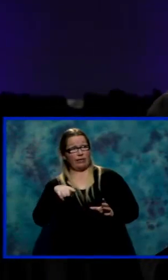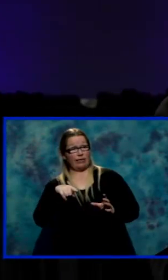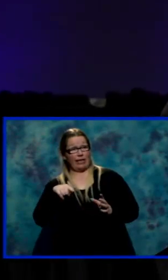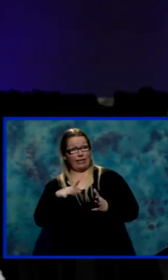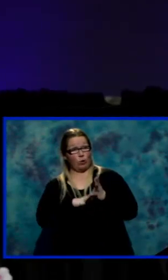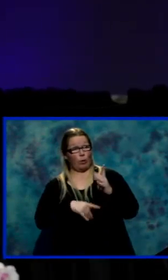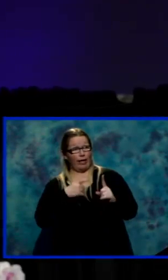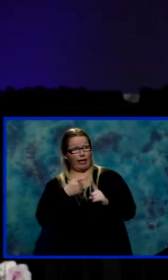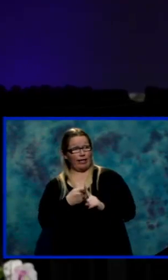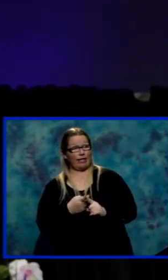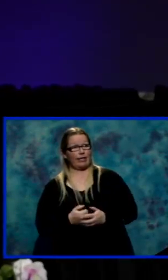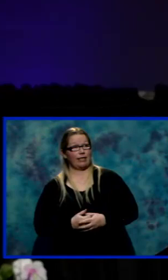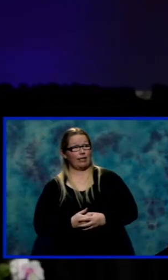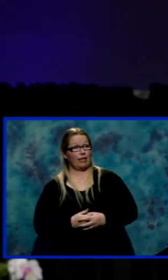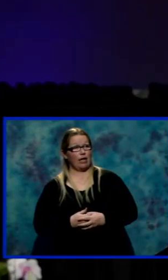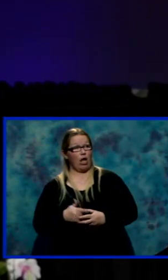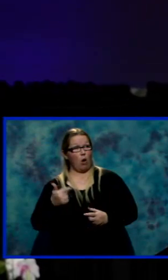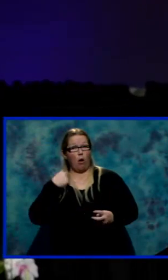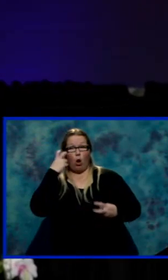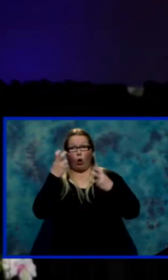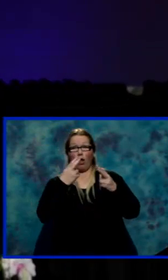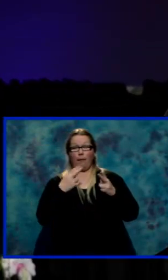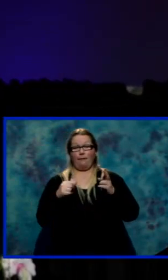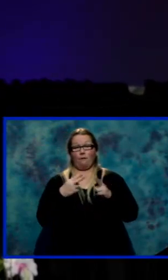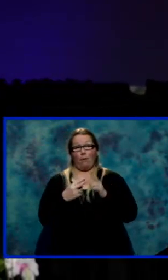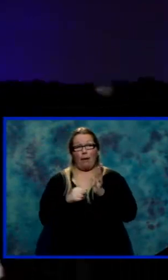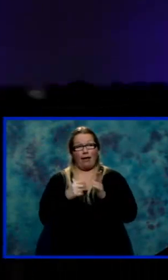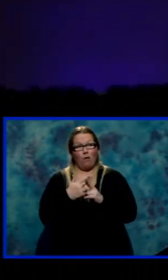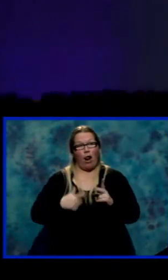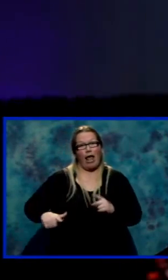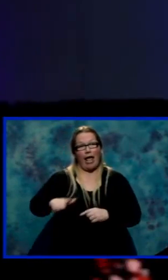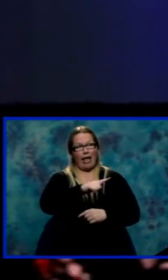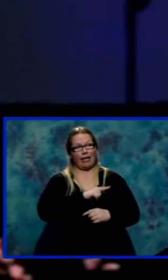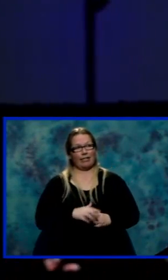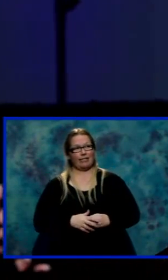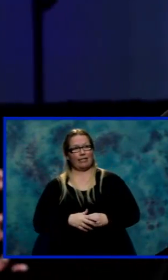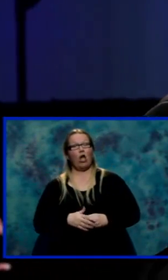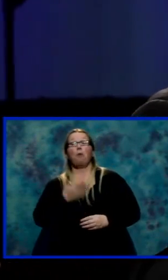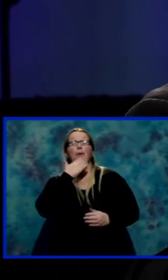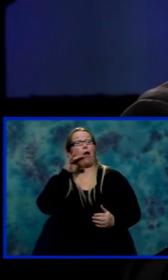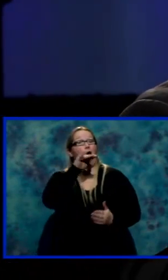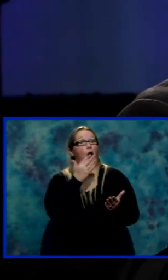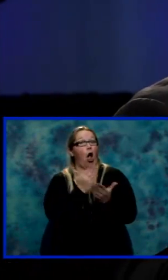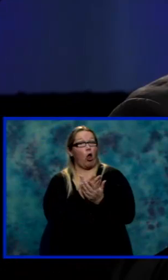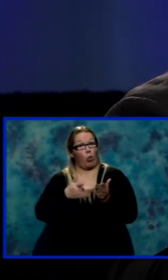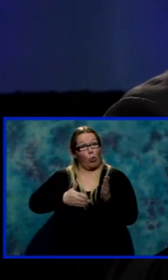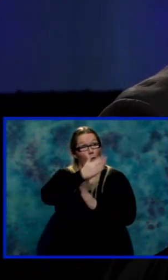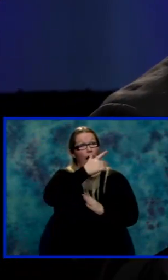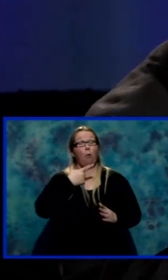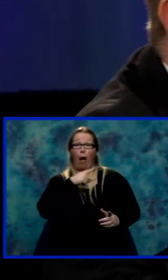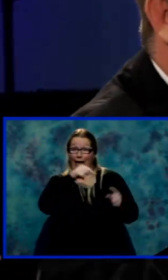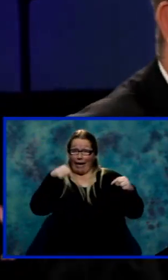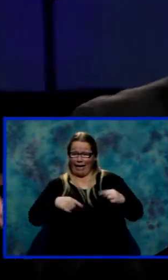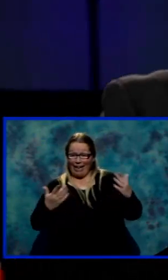President, we're looking for money for land. Grab him on the way out. There's a reason we've got him here.